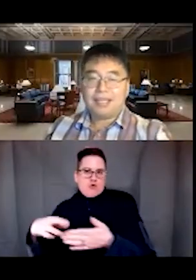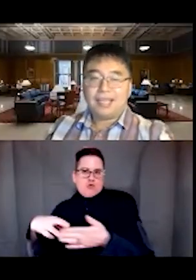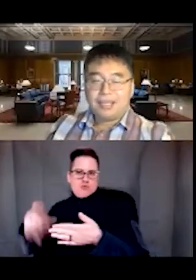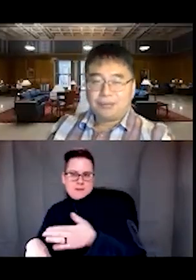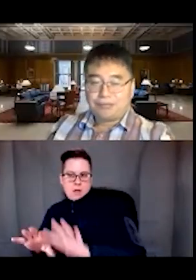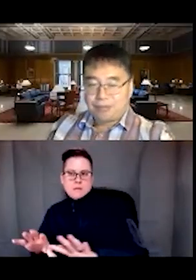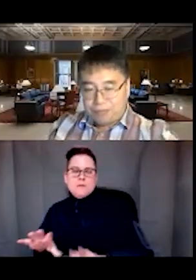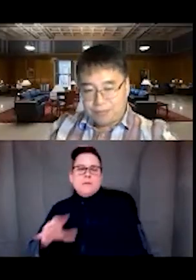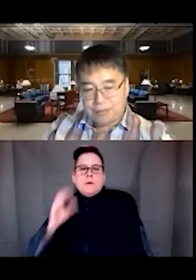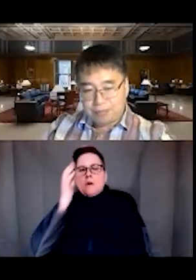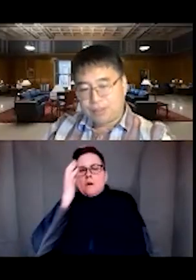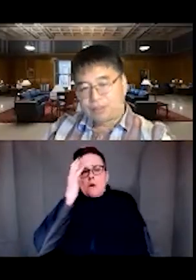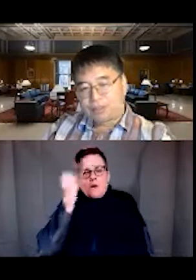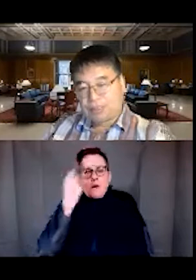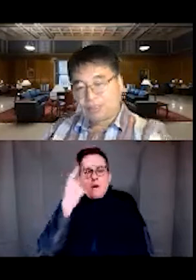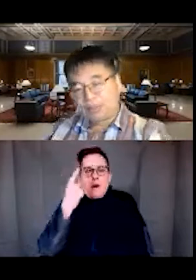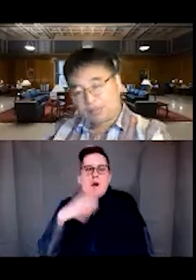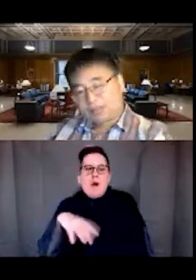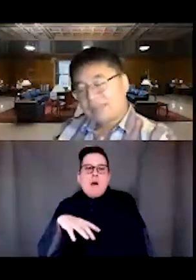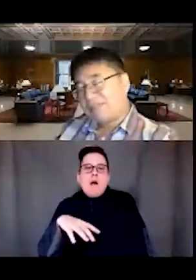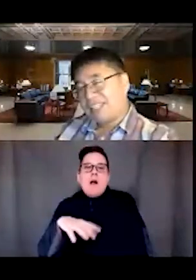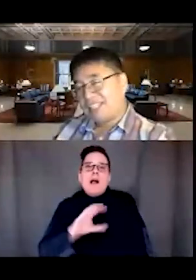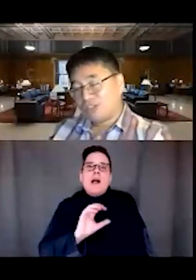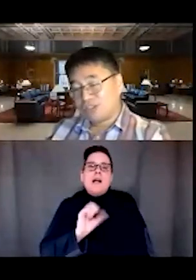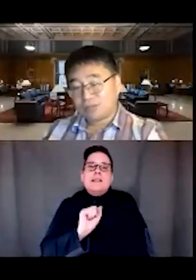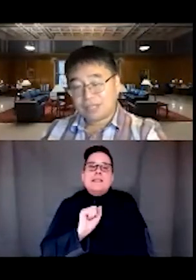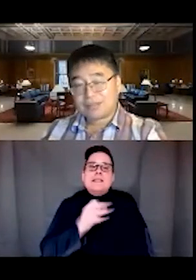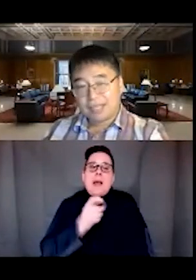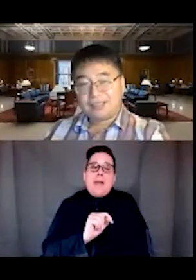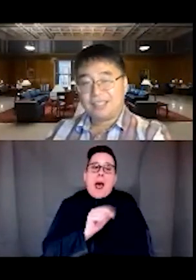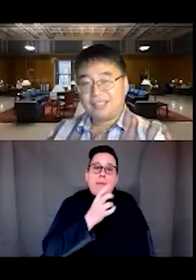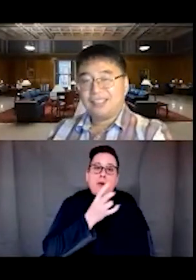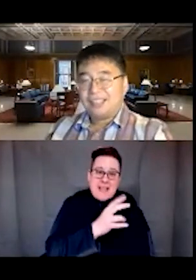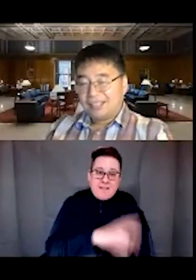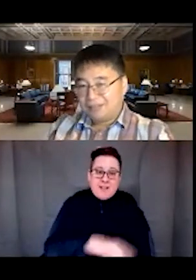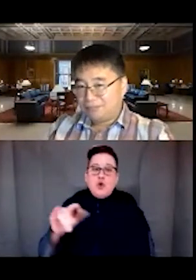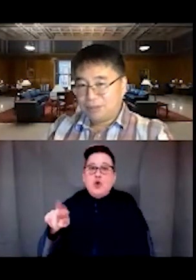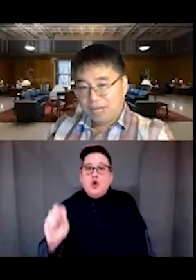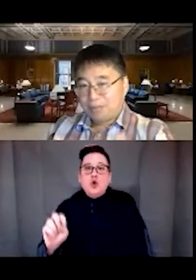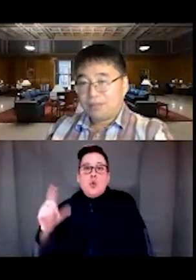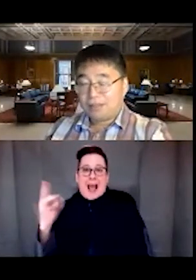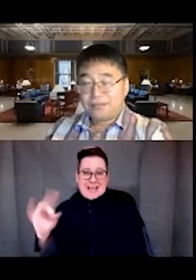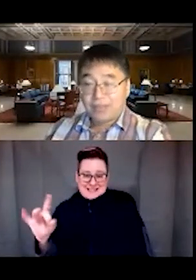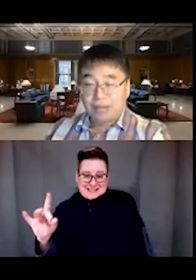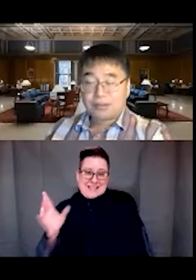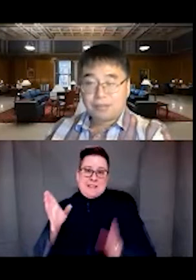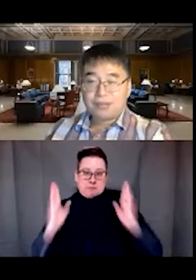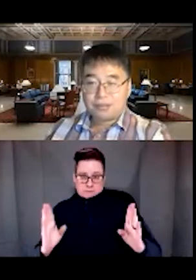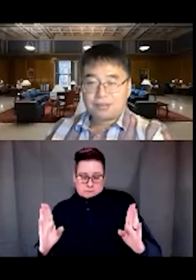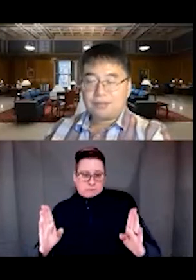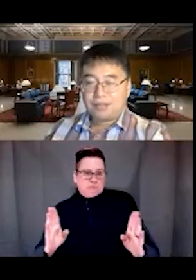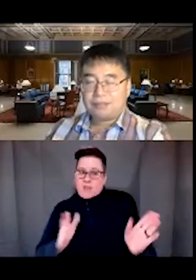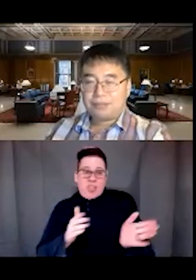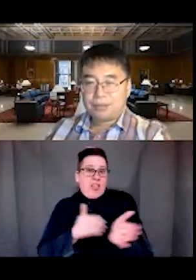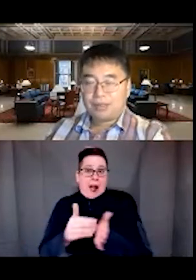basically, you know, for between September 2017 and June of 2018, we were able to identify thousands of